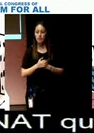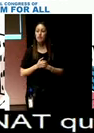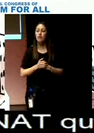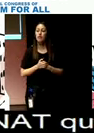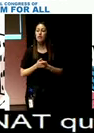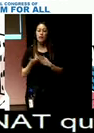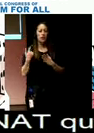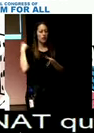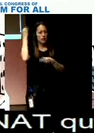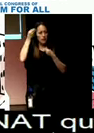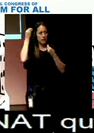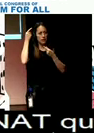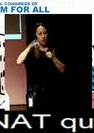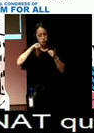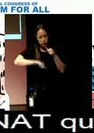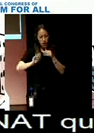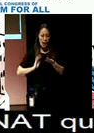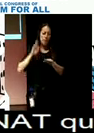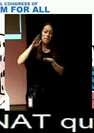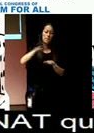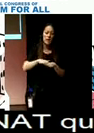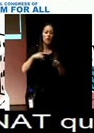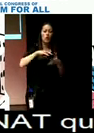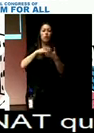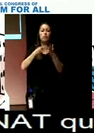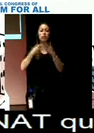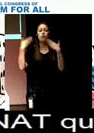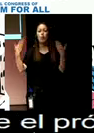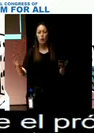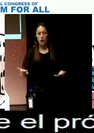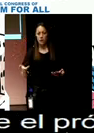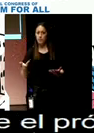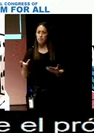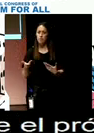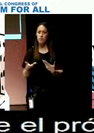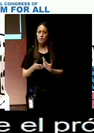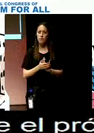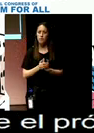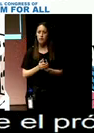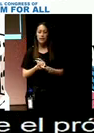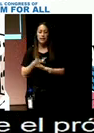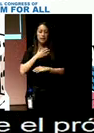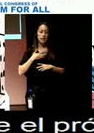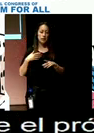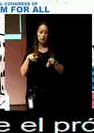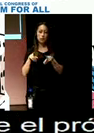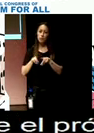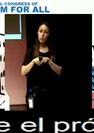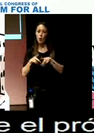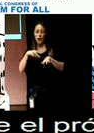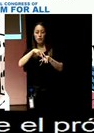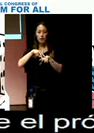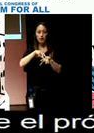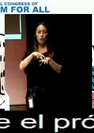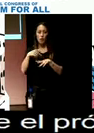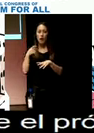a non-profit sustainability of the platform. And that means that we are seeking out new partners, memberships,